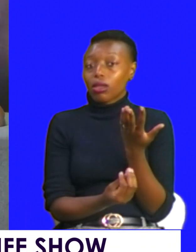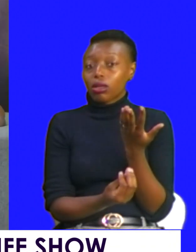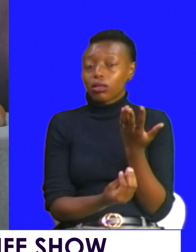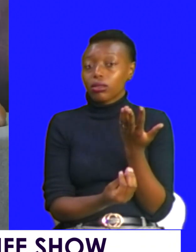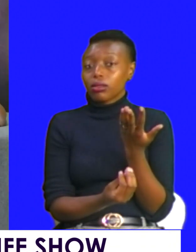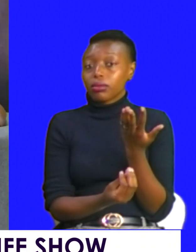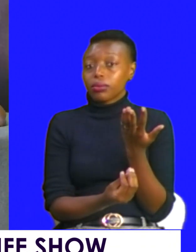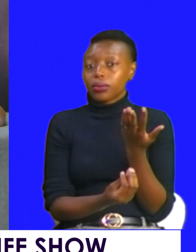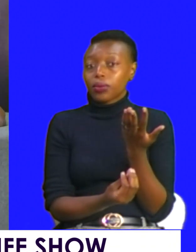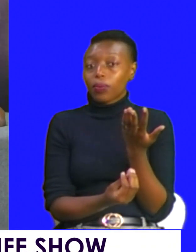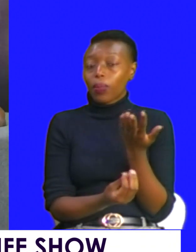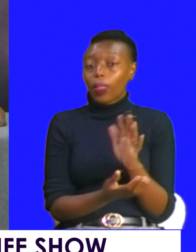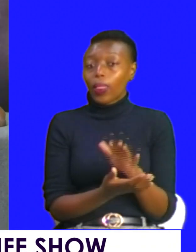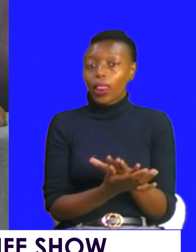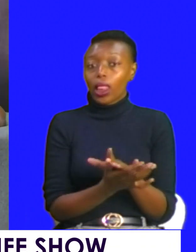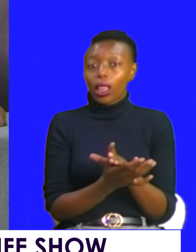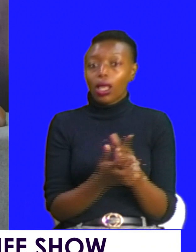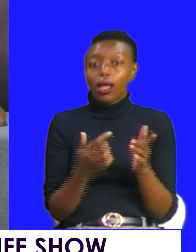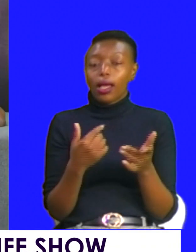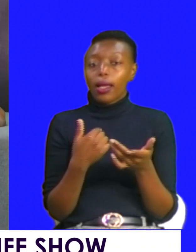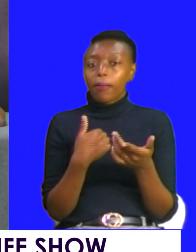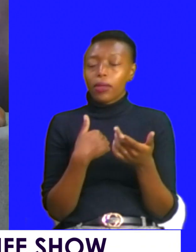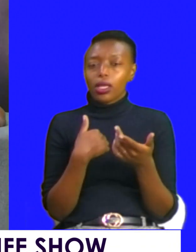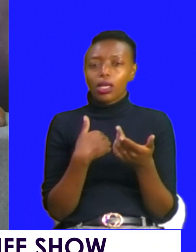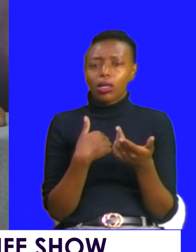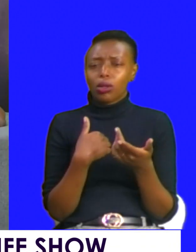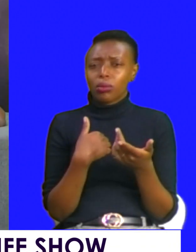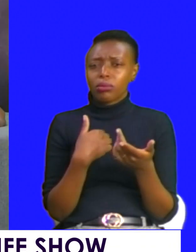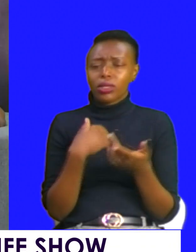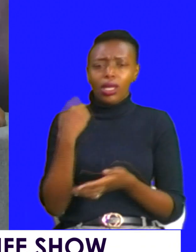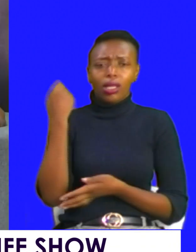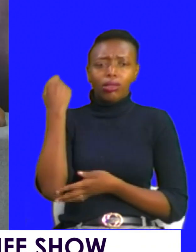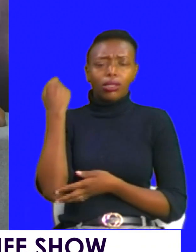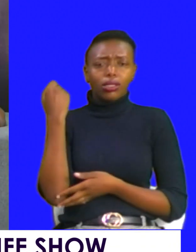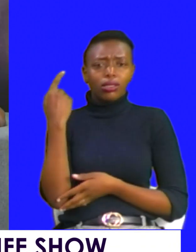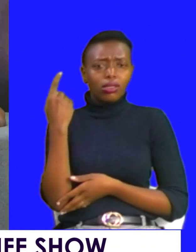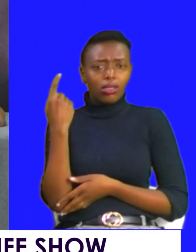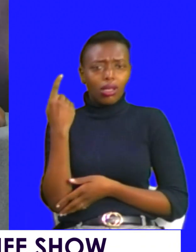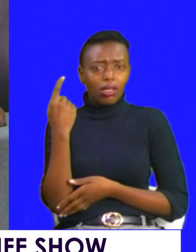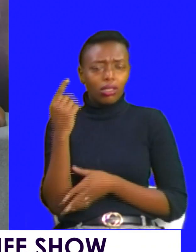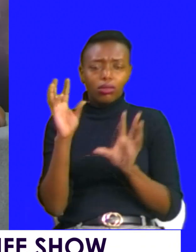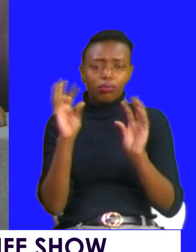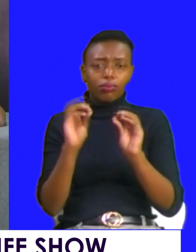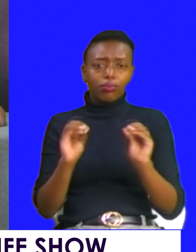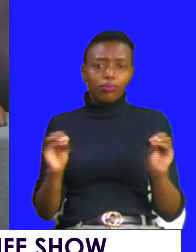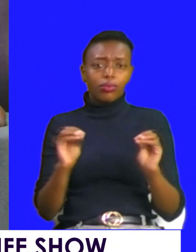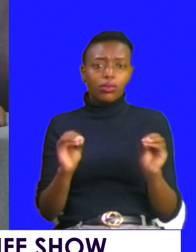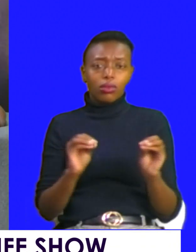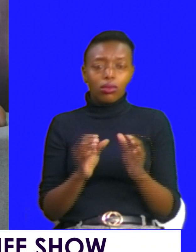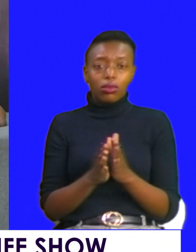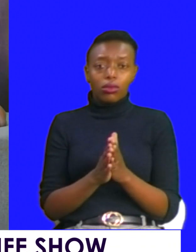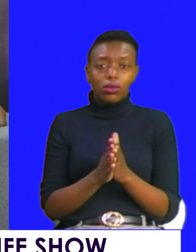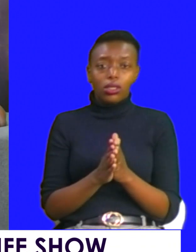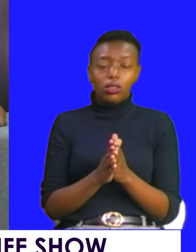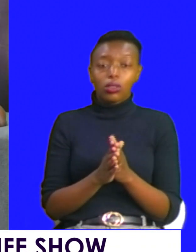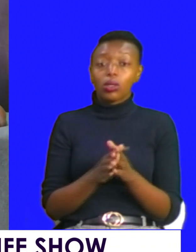You'll find it odd. Seriously. You'll find it odd. So specialization. Specialization. So probably even as you're